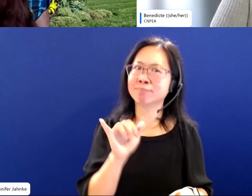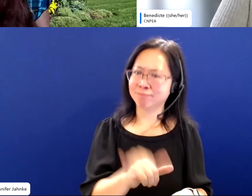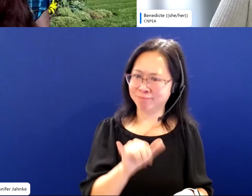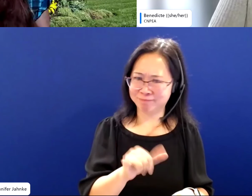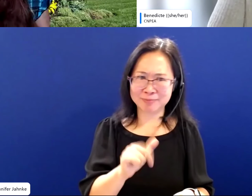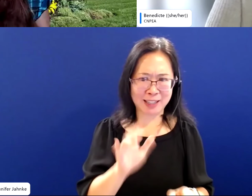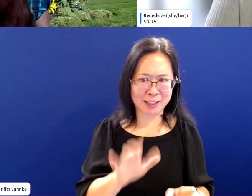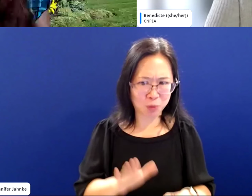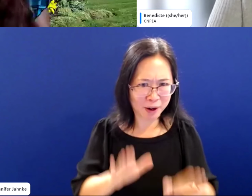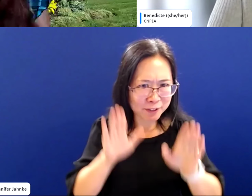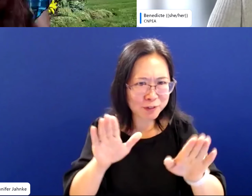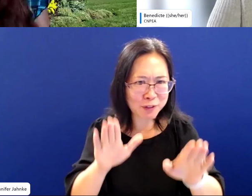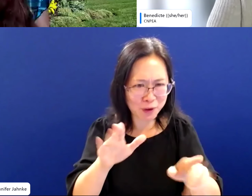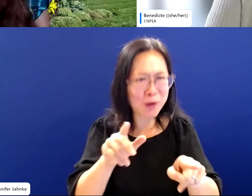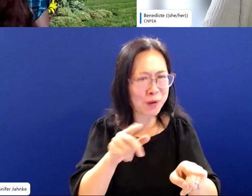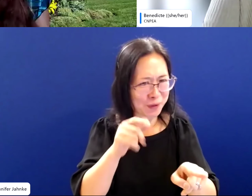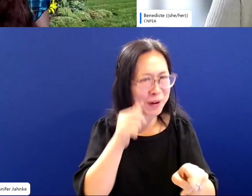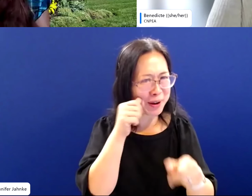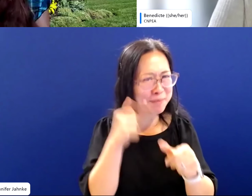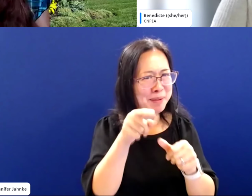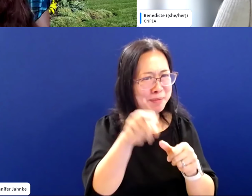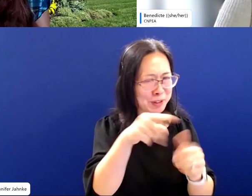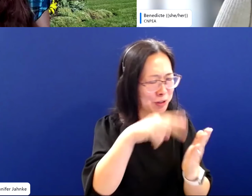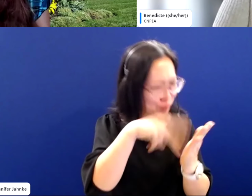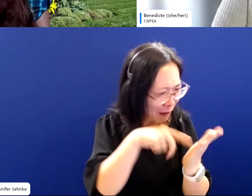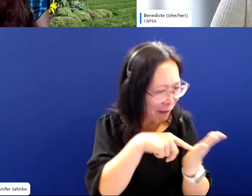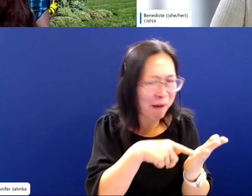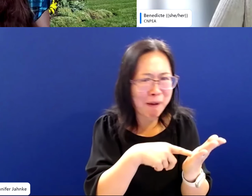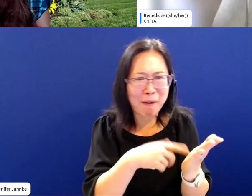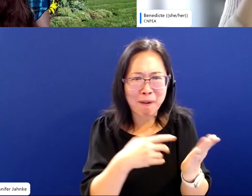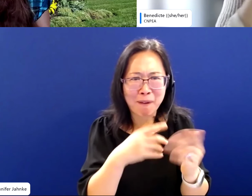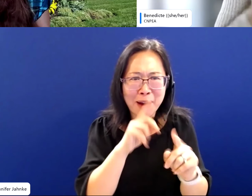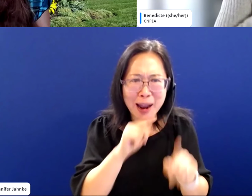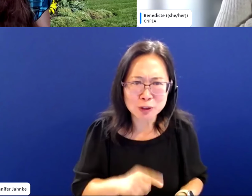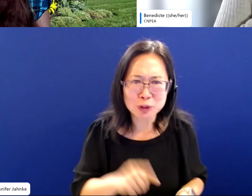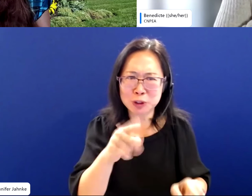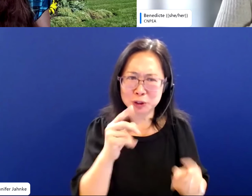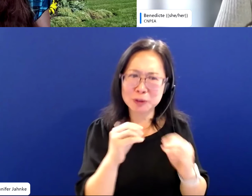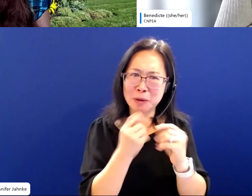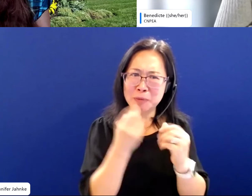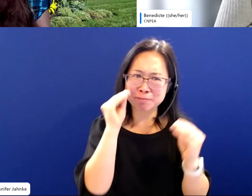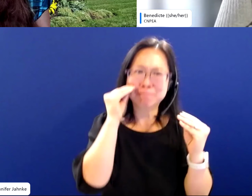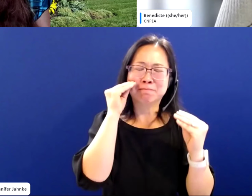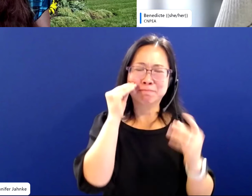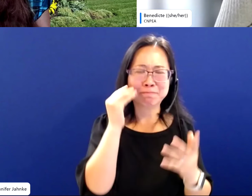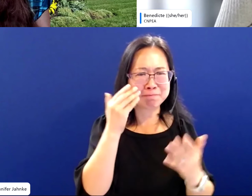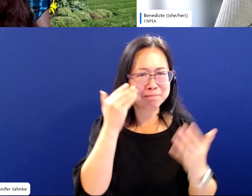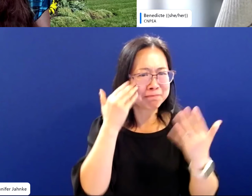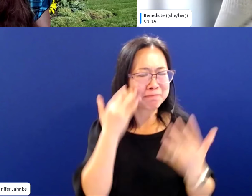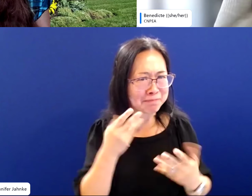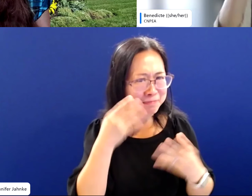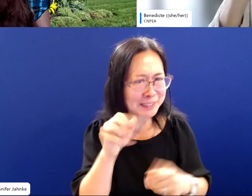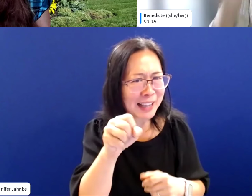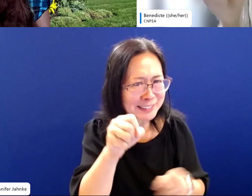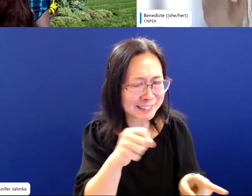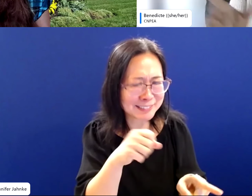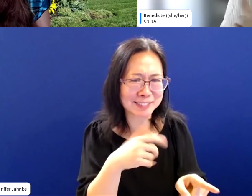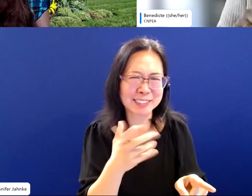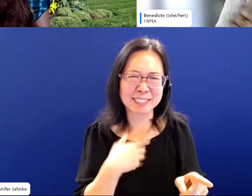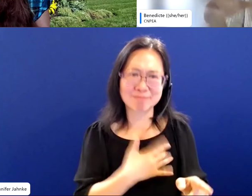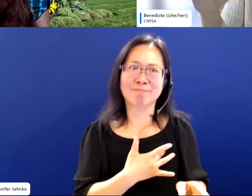were getting tears in your eyes reading the answers and the results. That's a wonderful thing to witness. There's another question here, kind of